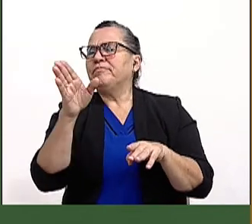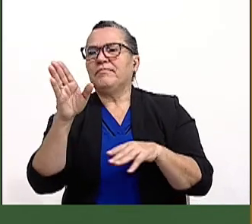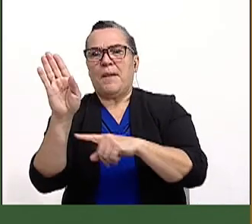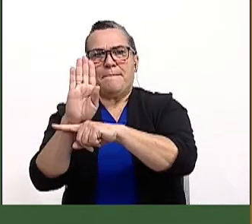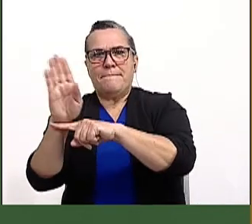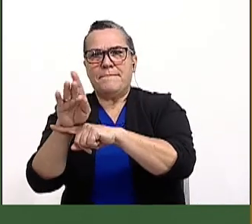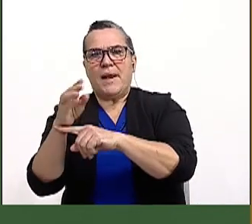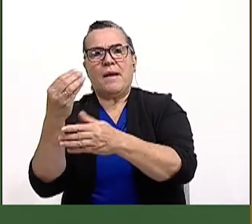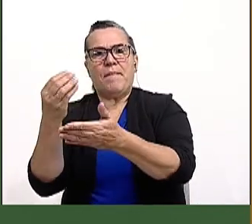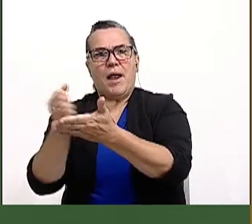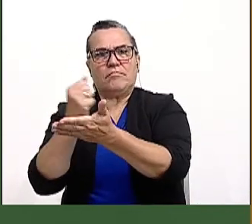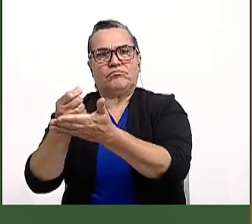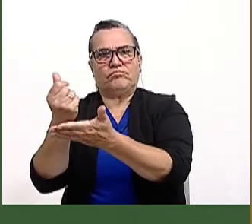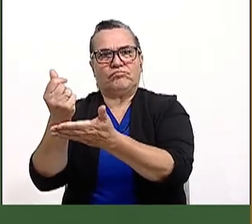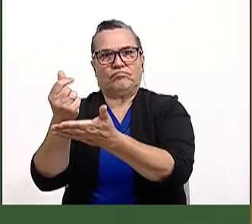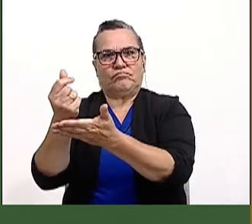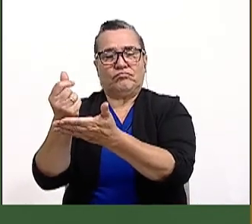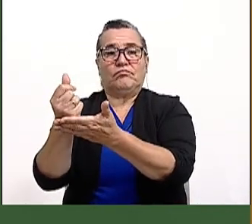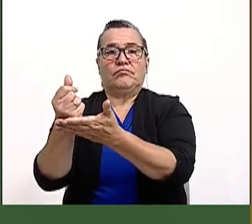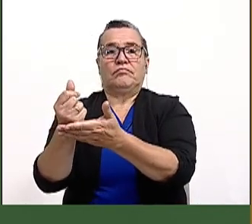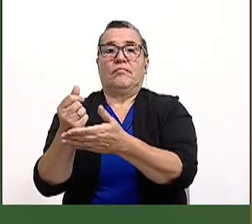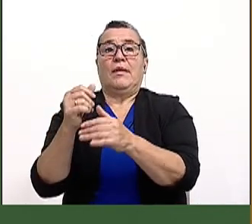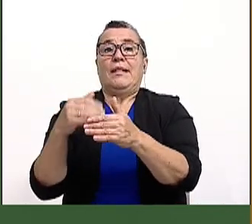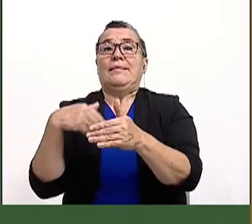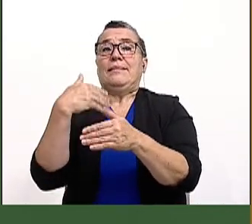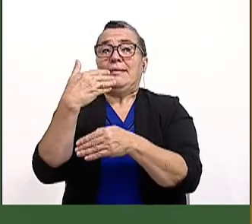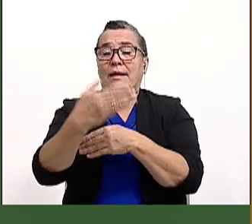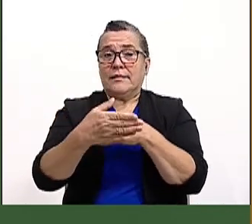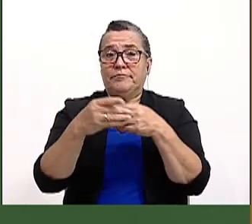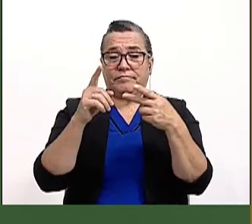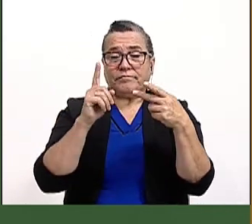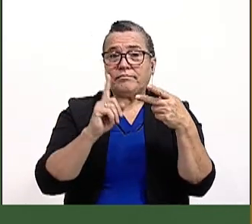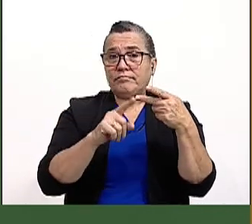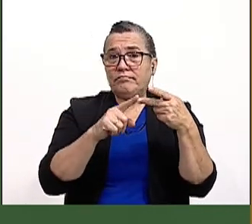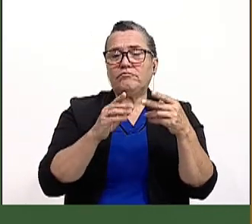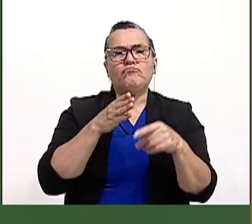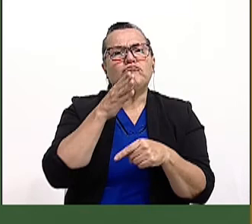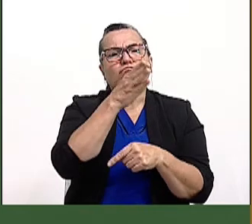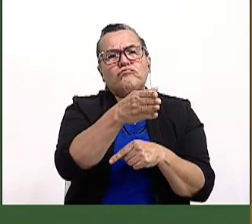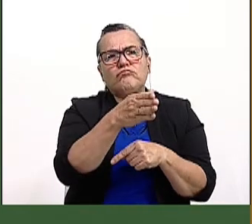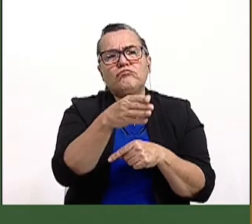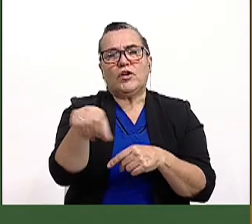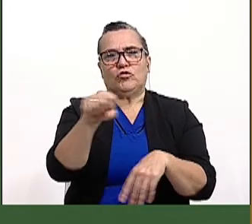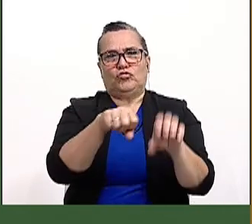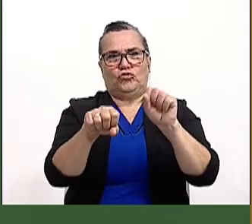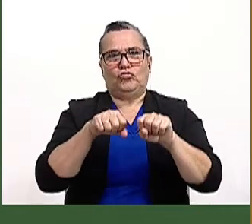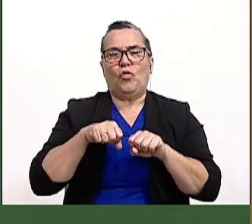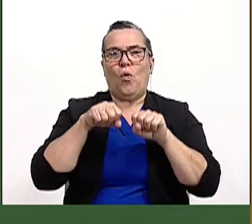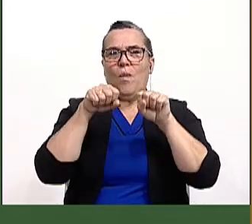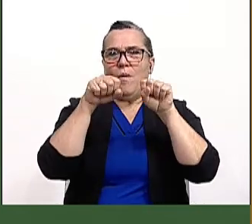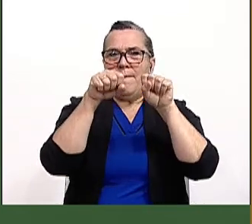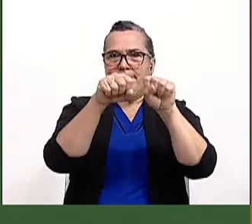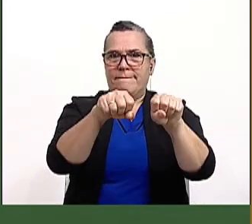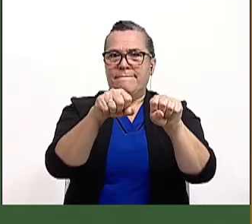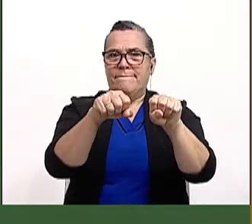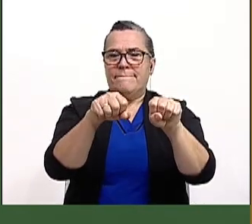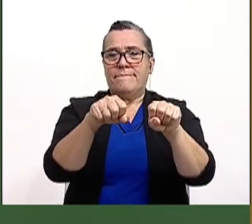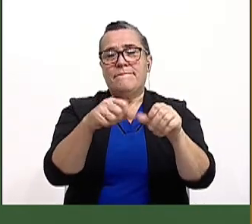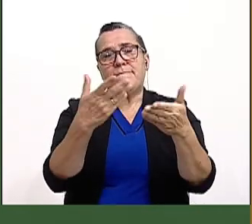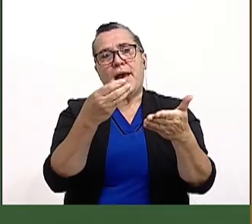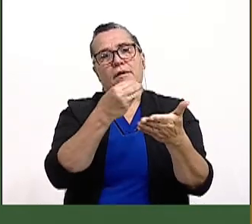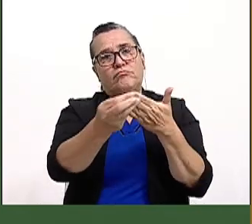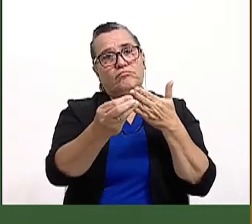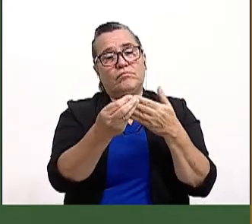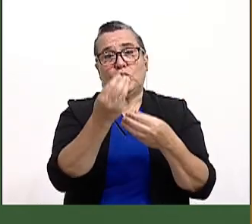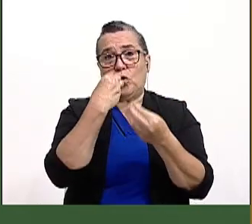to get some money. Besides, they also need to go to the supermarket to get